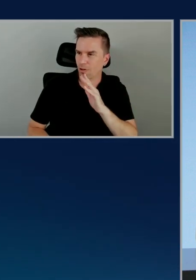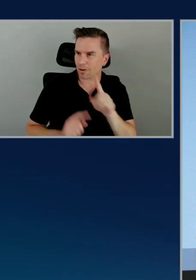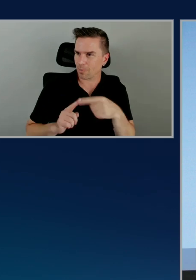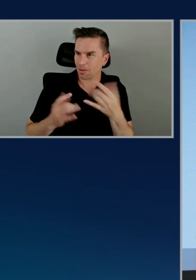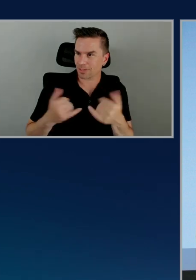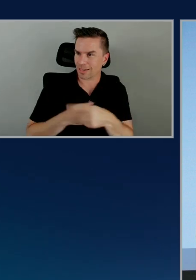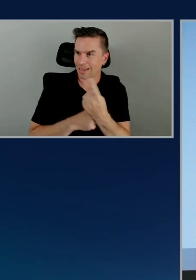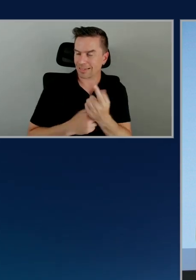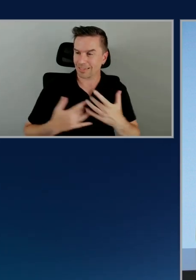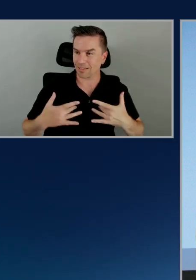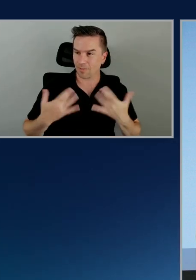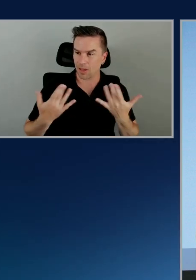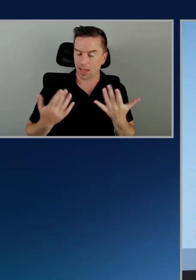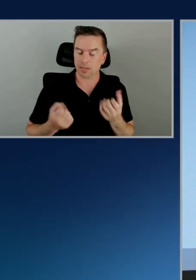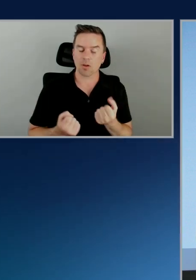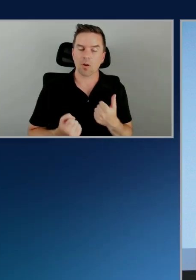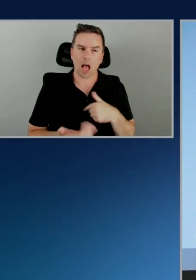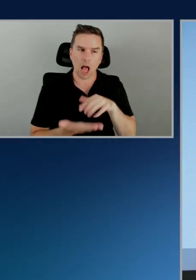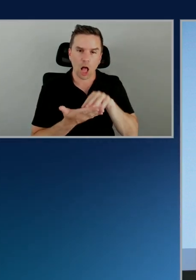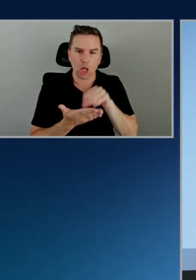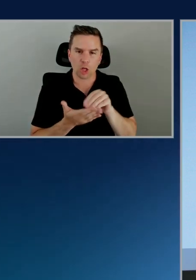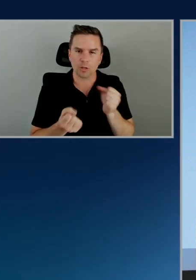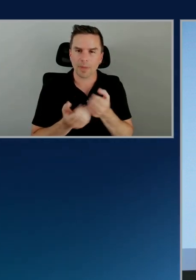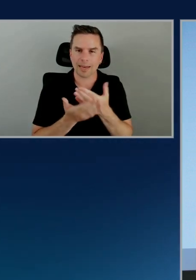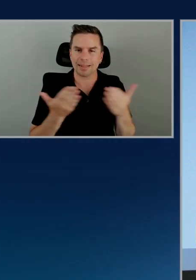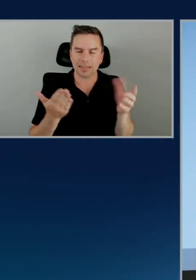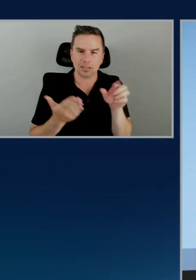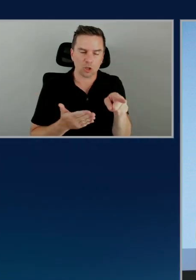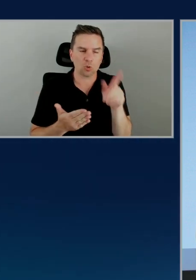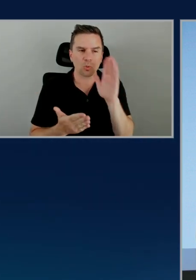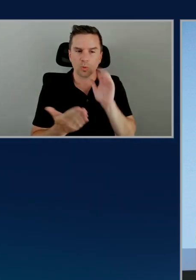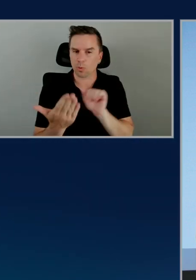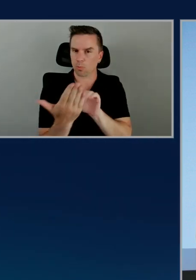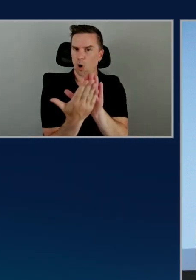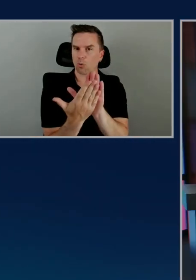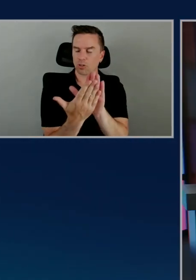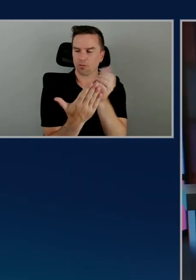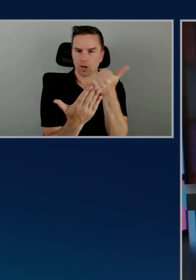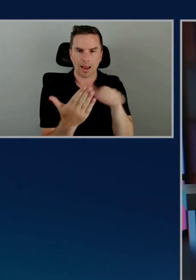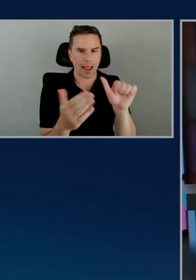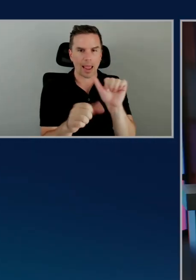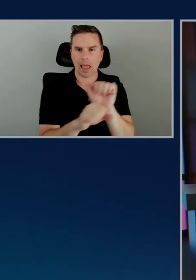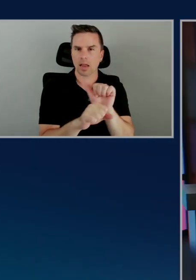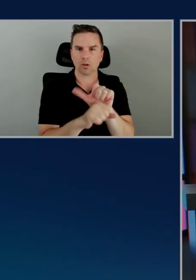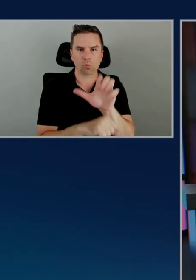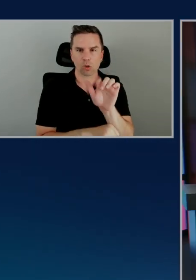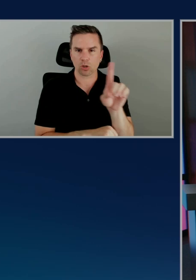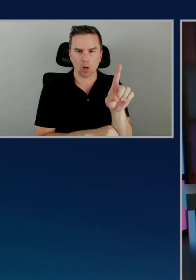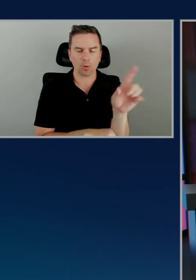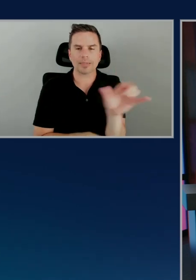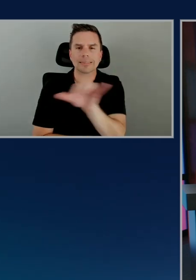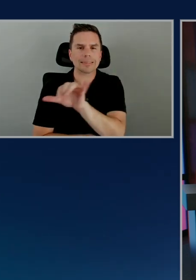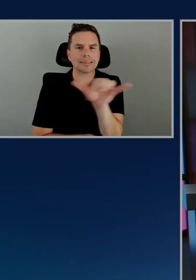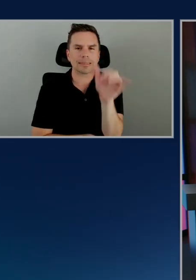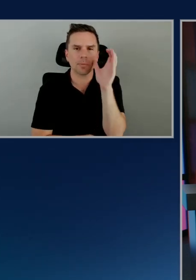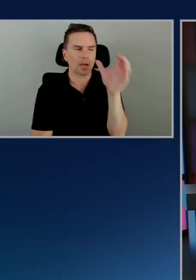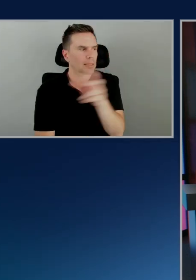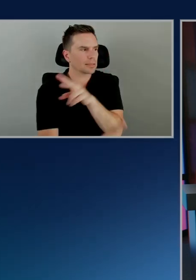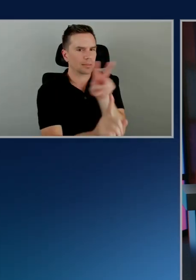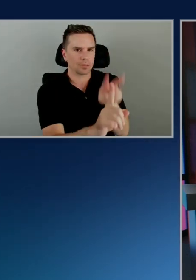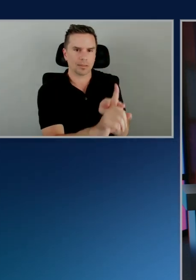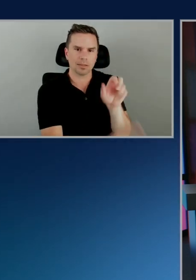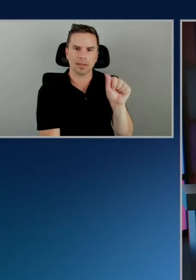a lot of the same characteristics that you would approach any workload apply to approaching an AI workload as well in a